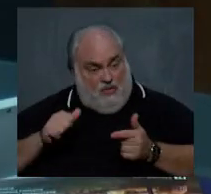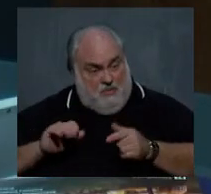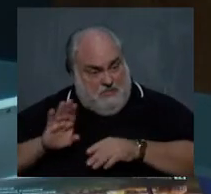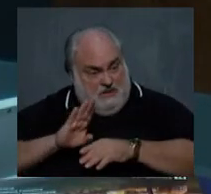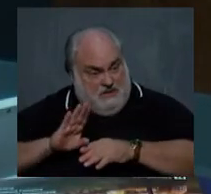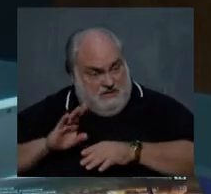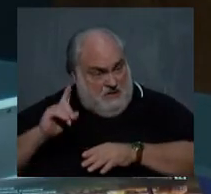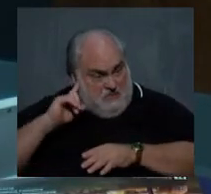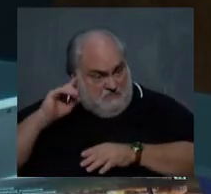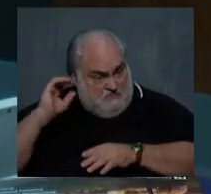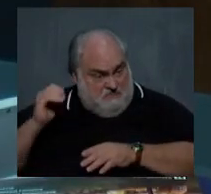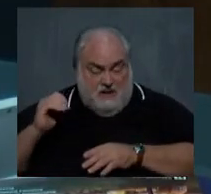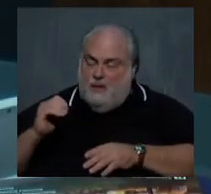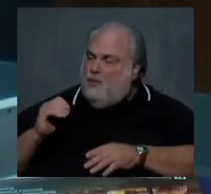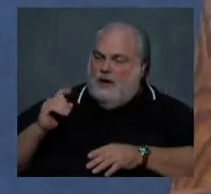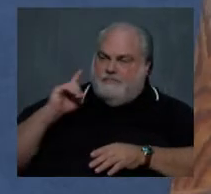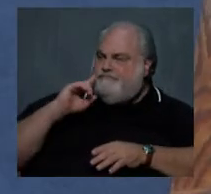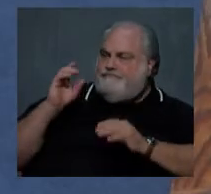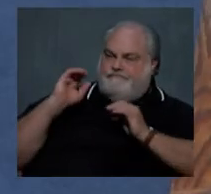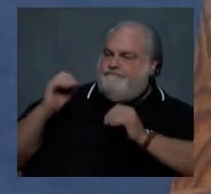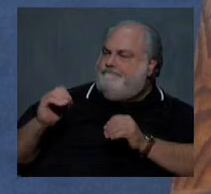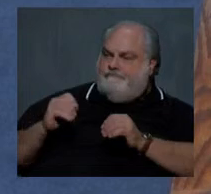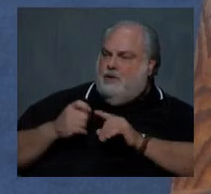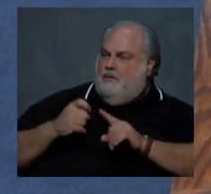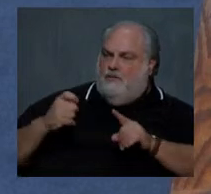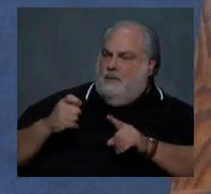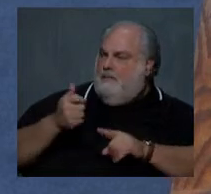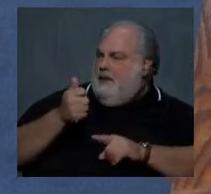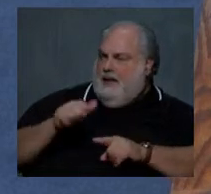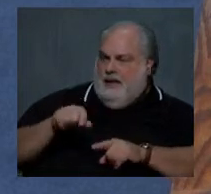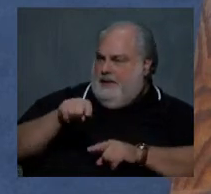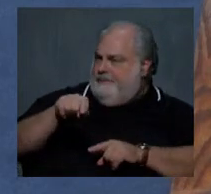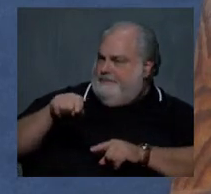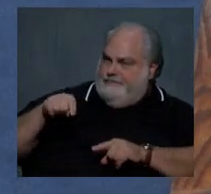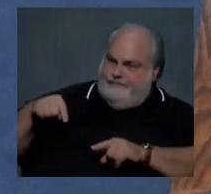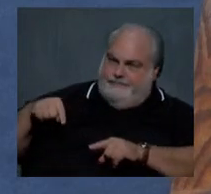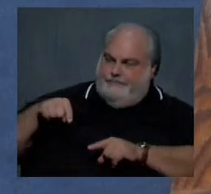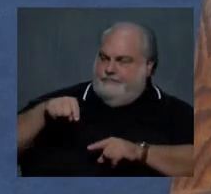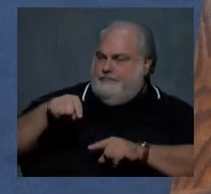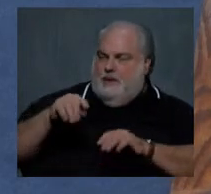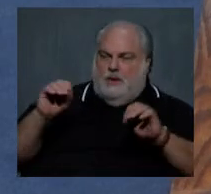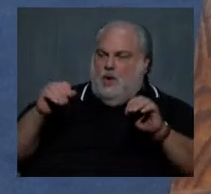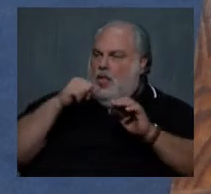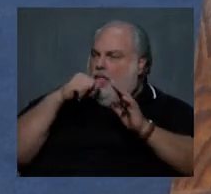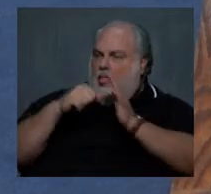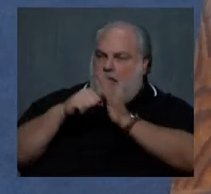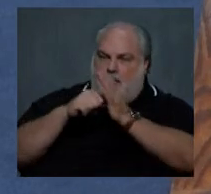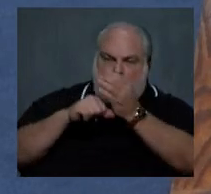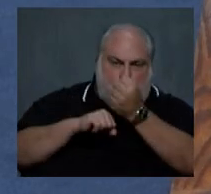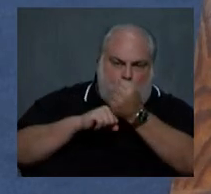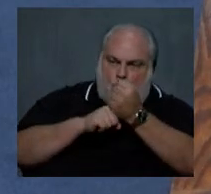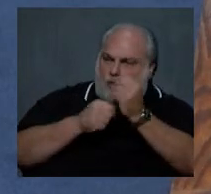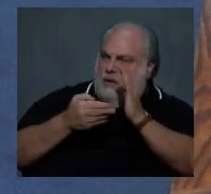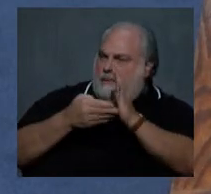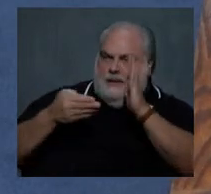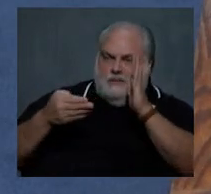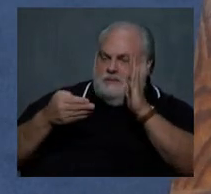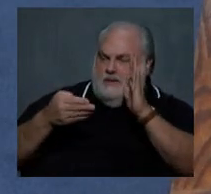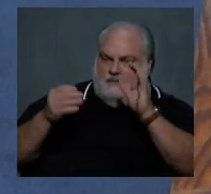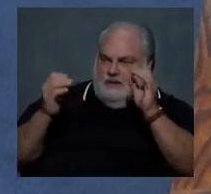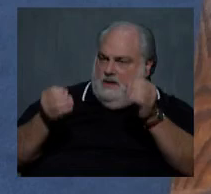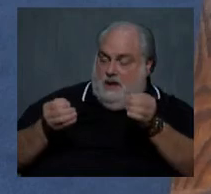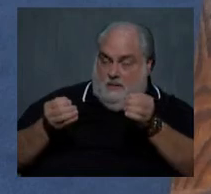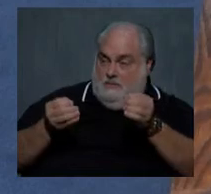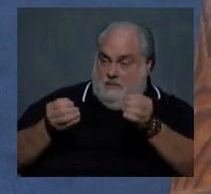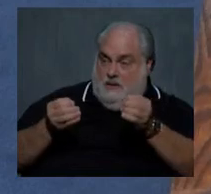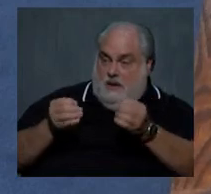it? We haven't heard anything in opposition from them. We haven't received any other letters of support, or opposition, other